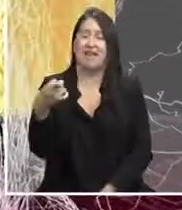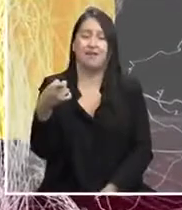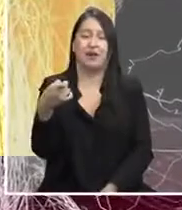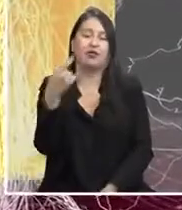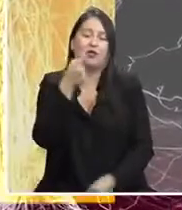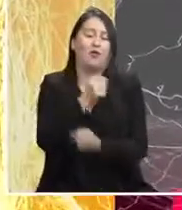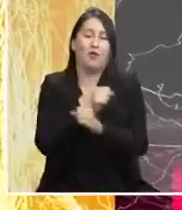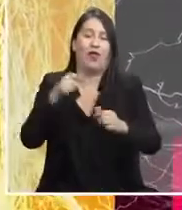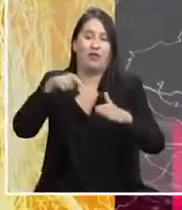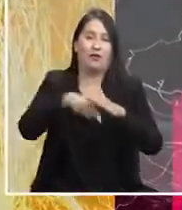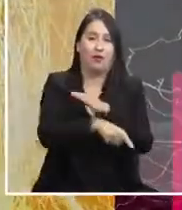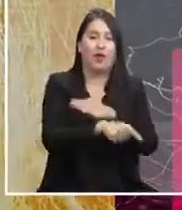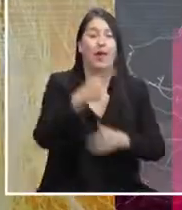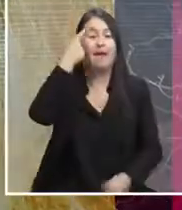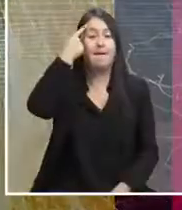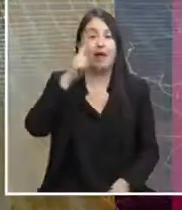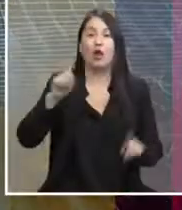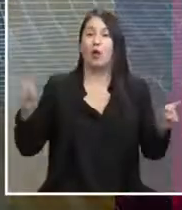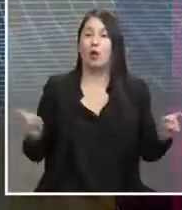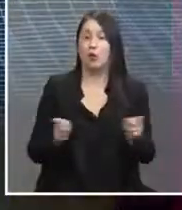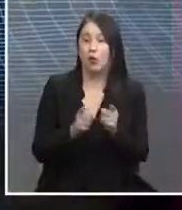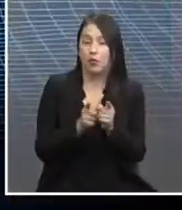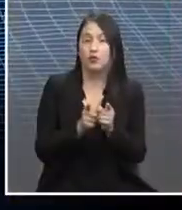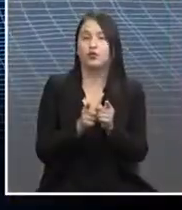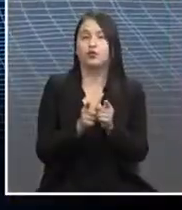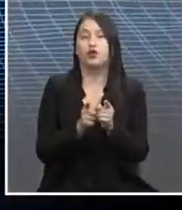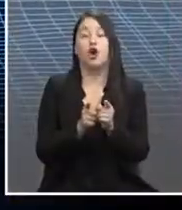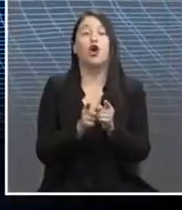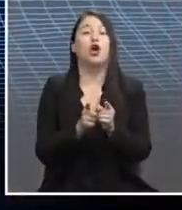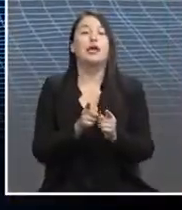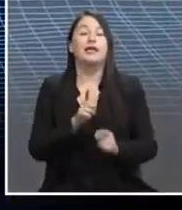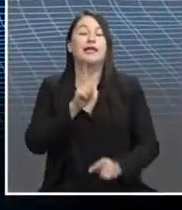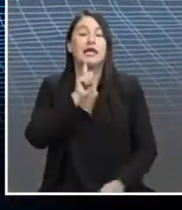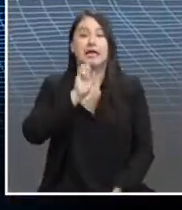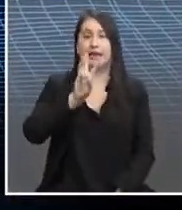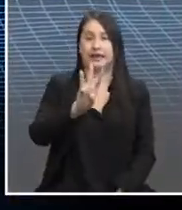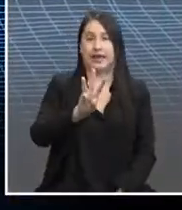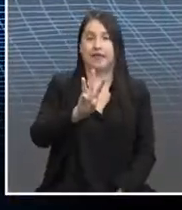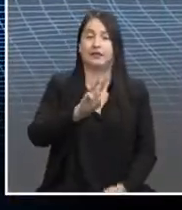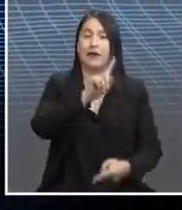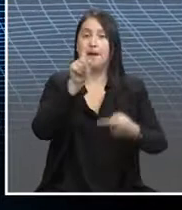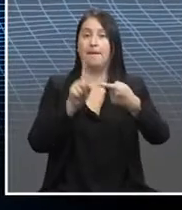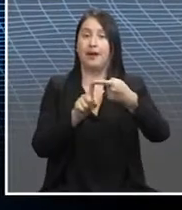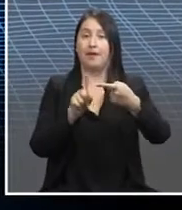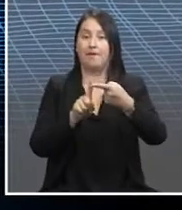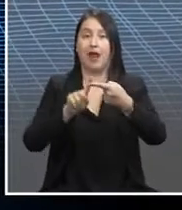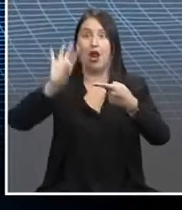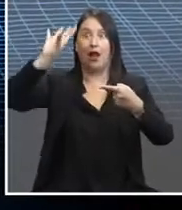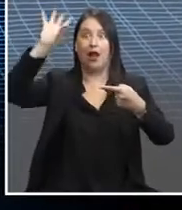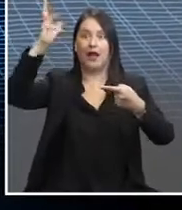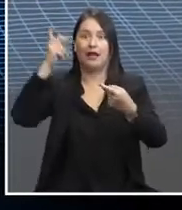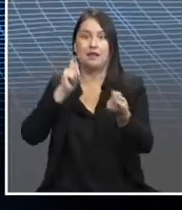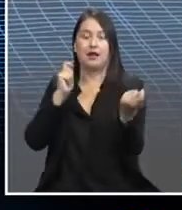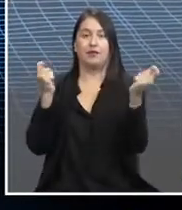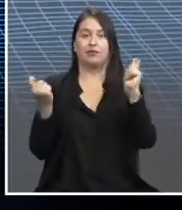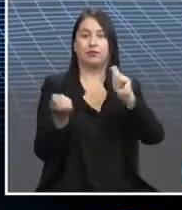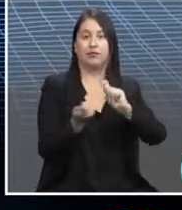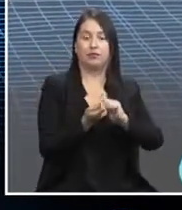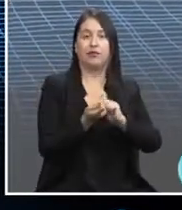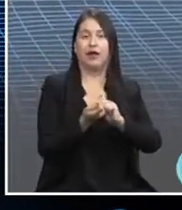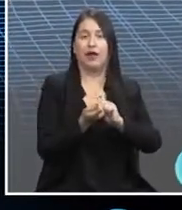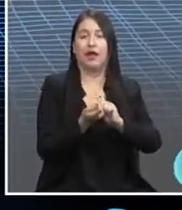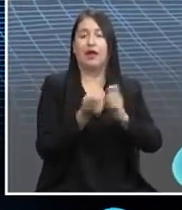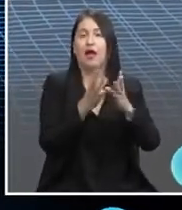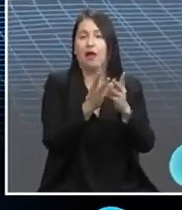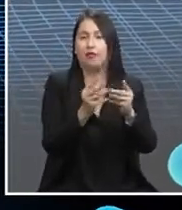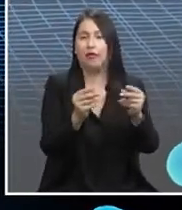into three points. First, climate change is widespread, rapid, and intensifying.